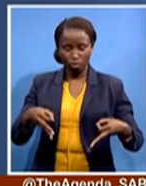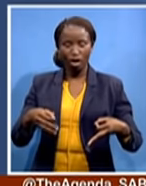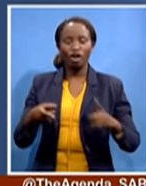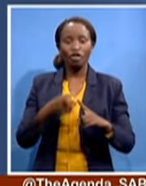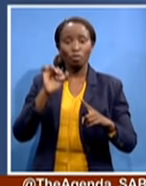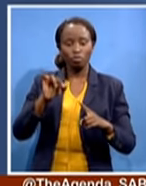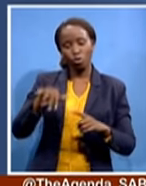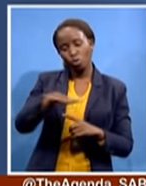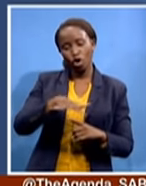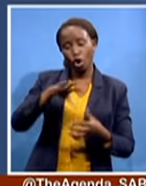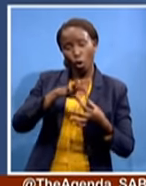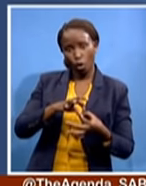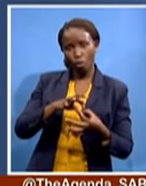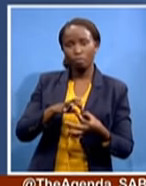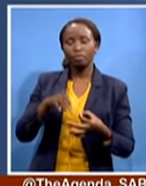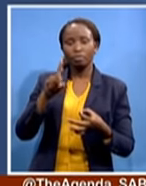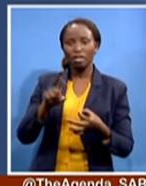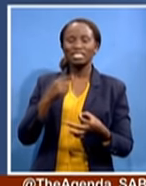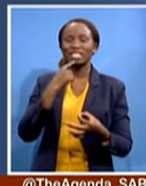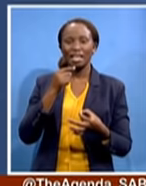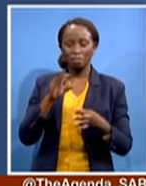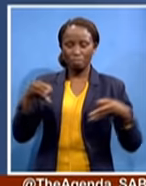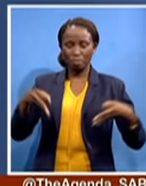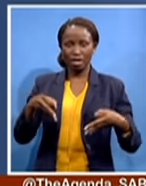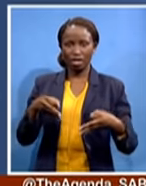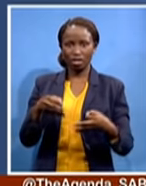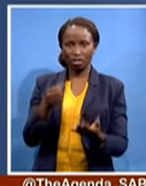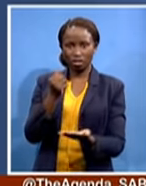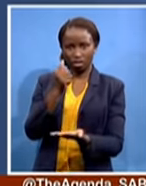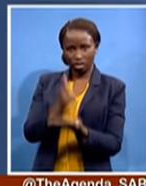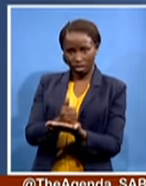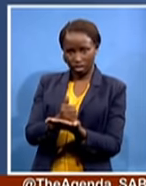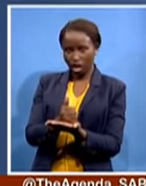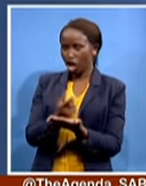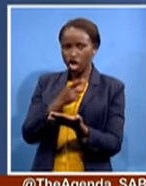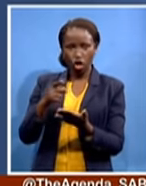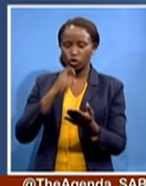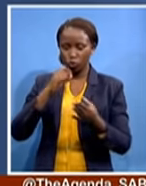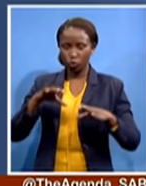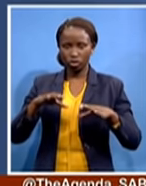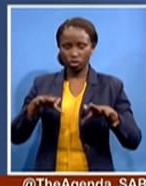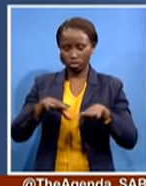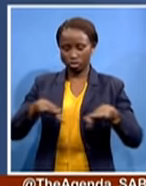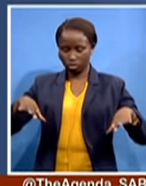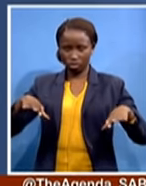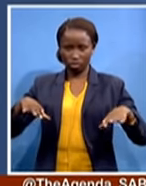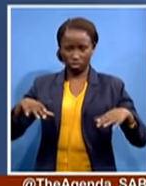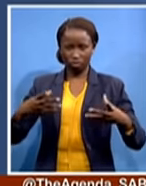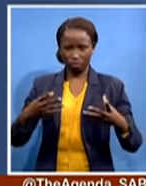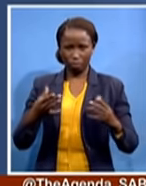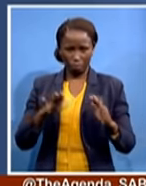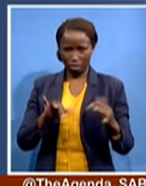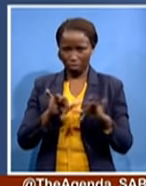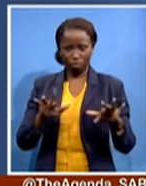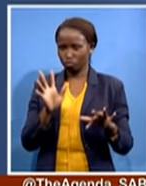not in coffins and all of that. And therefore, it is quite strange that the chief feels